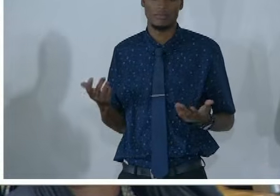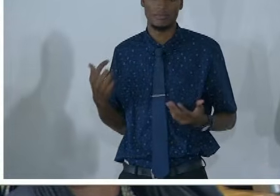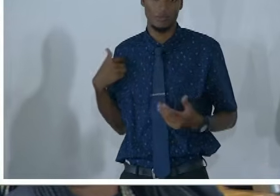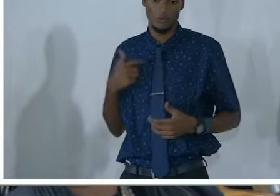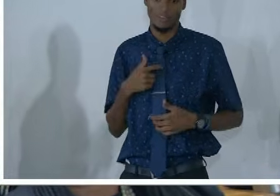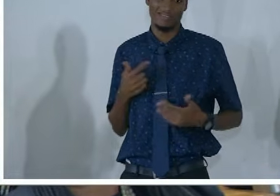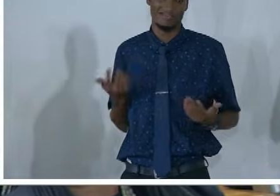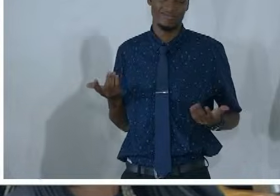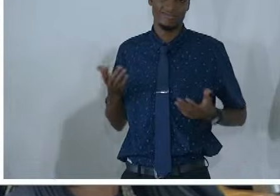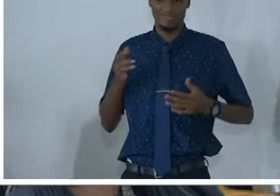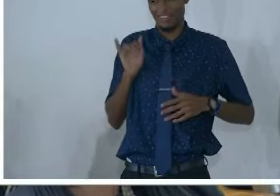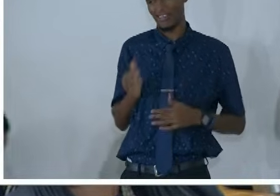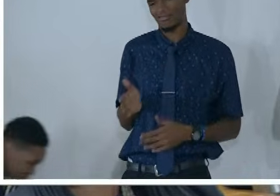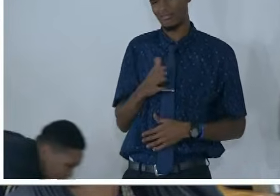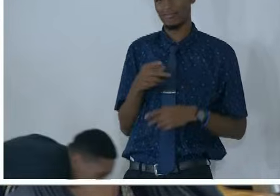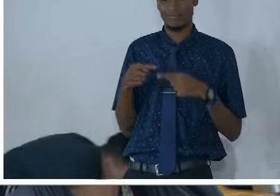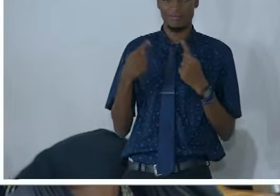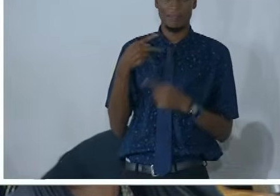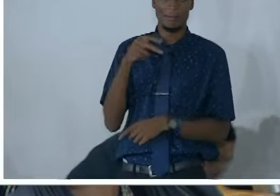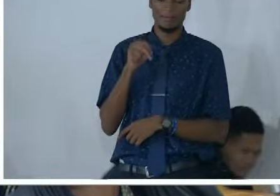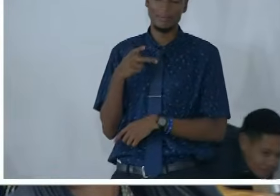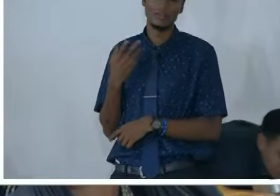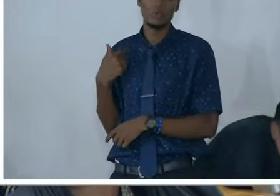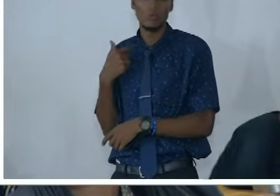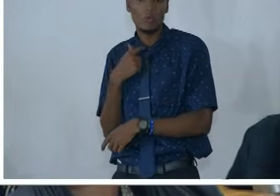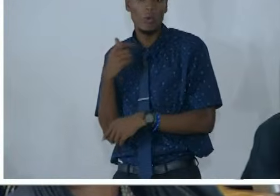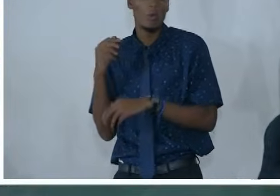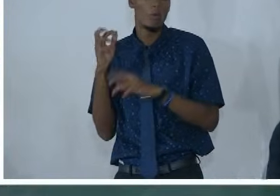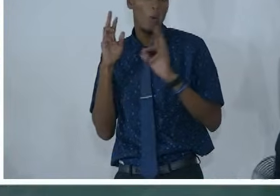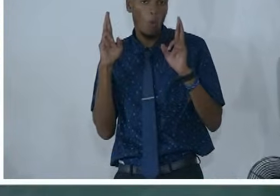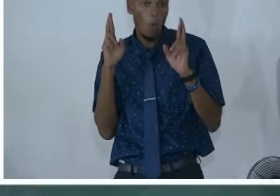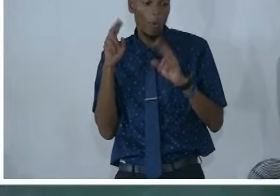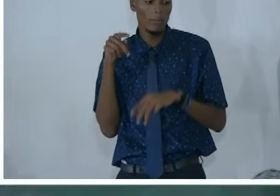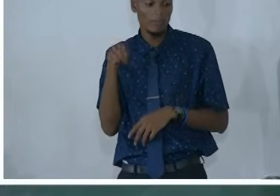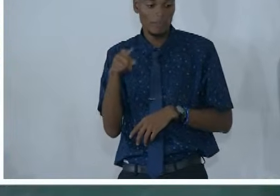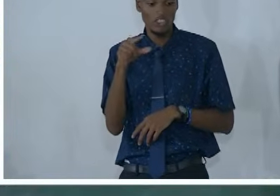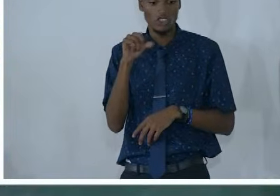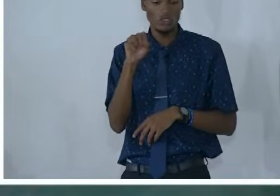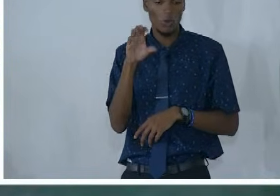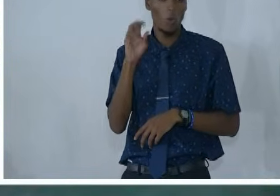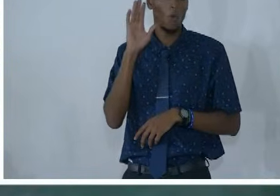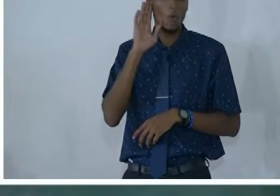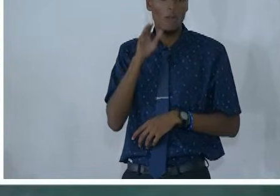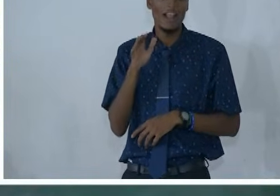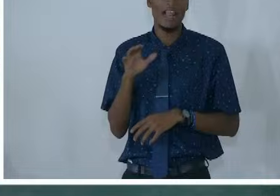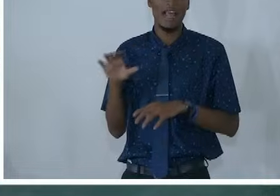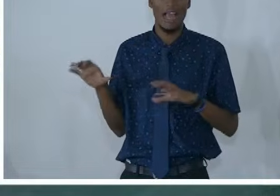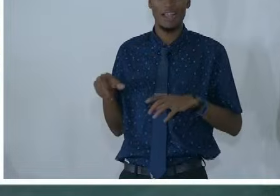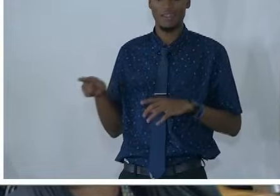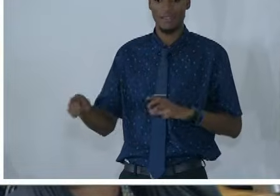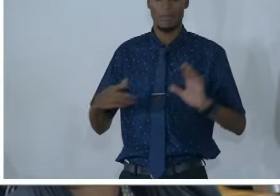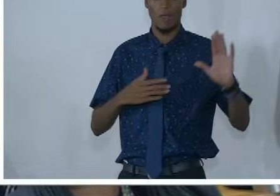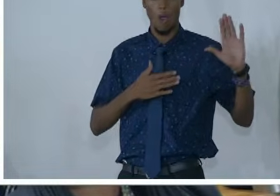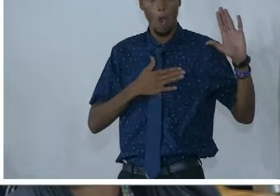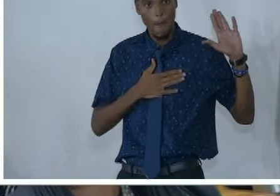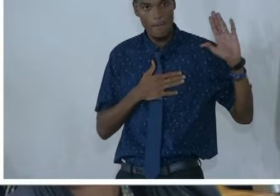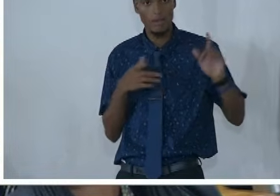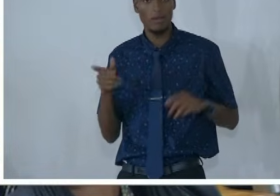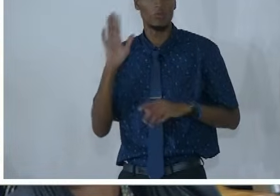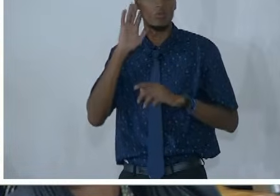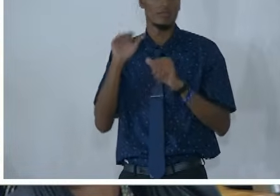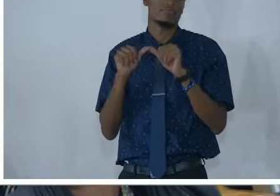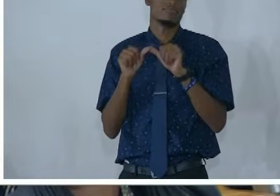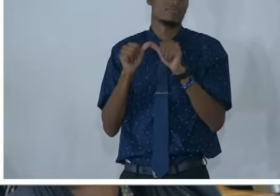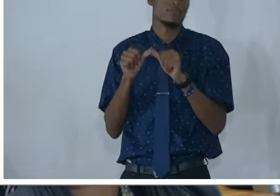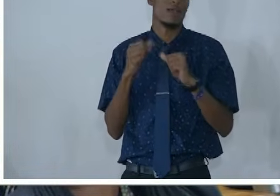this time around that JISTV will act on the commitment that they have made. But